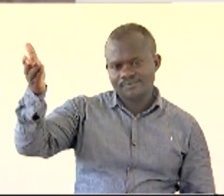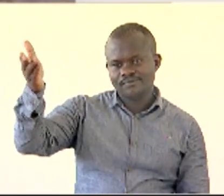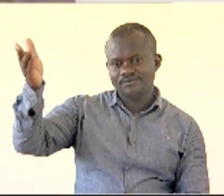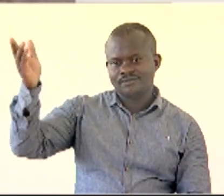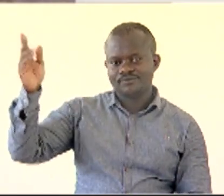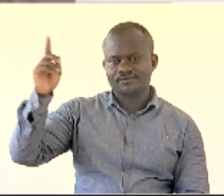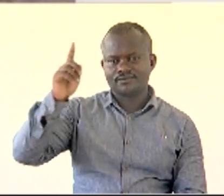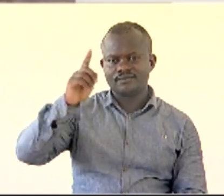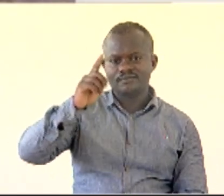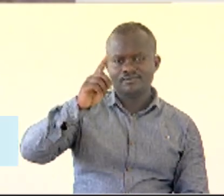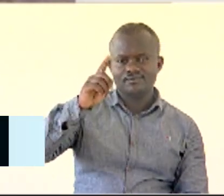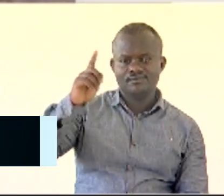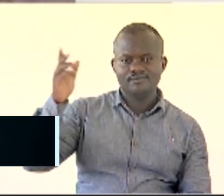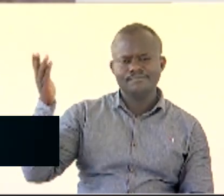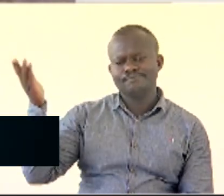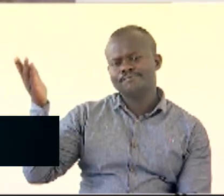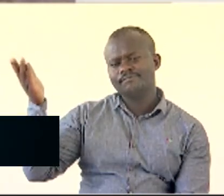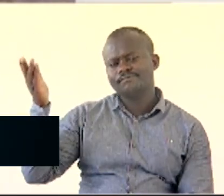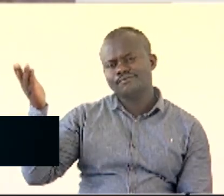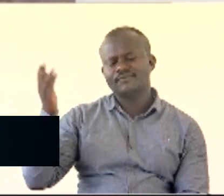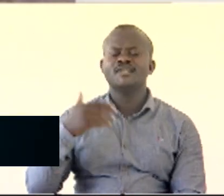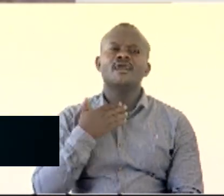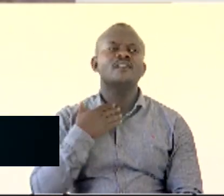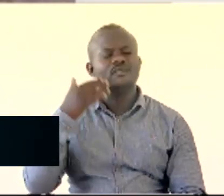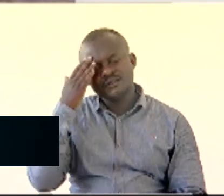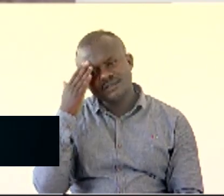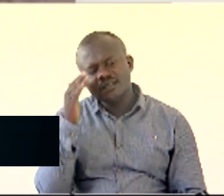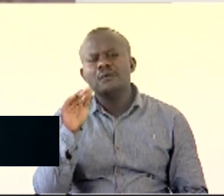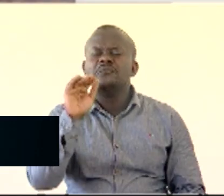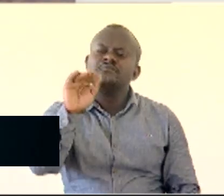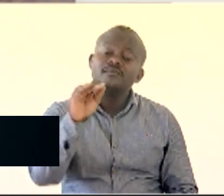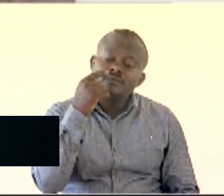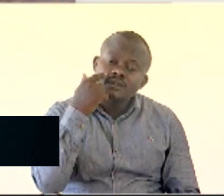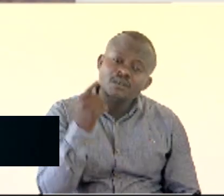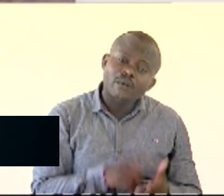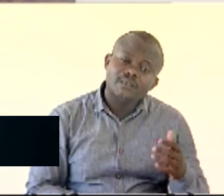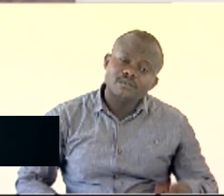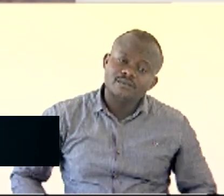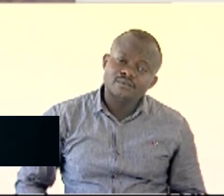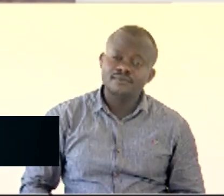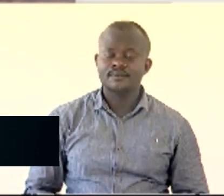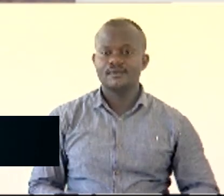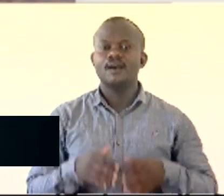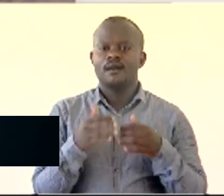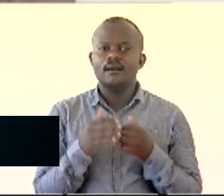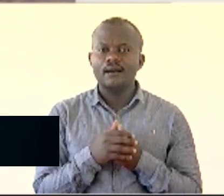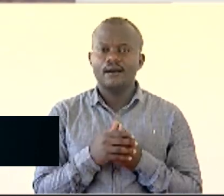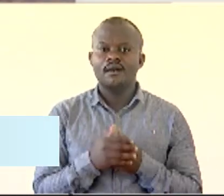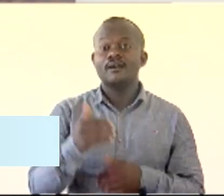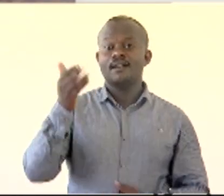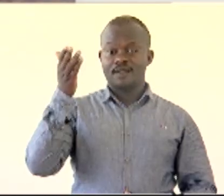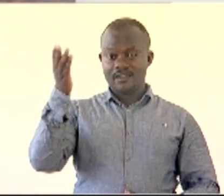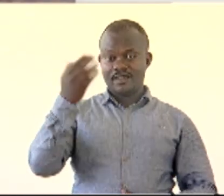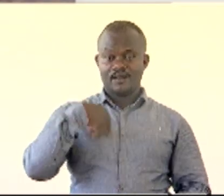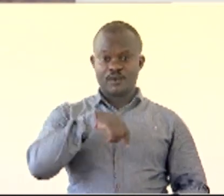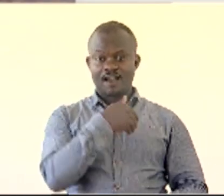And I would like to know from you what you see from the photo. You see, here we have